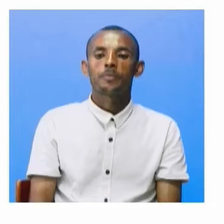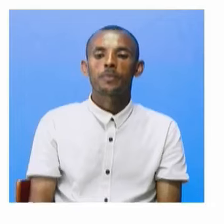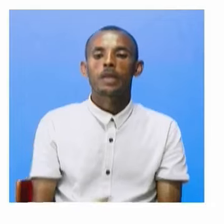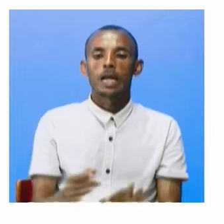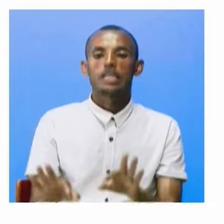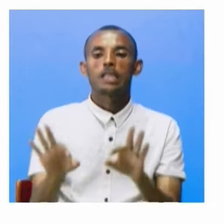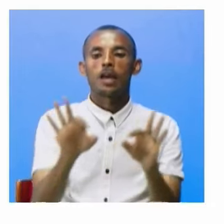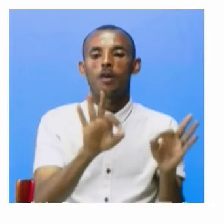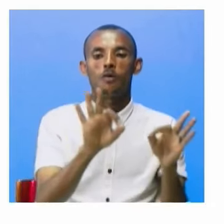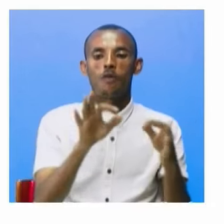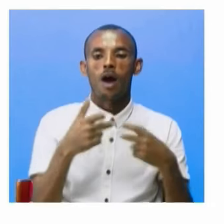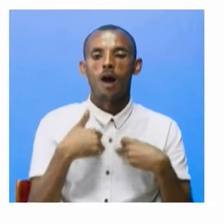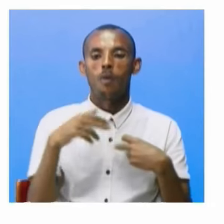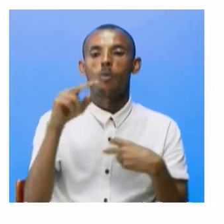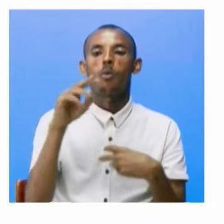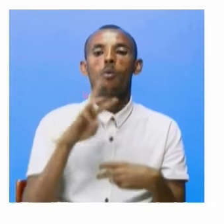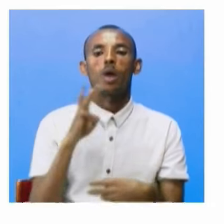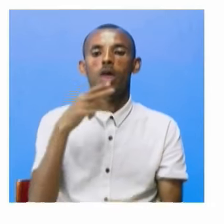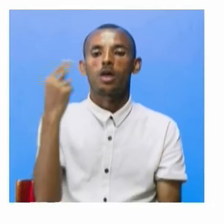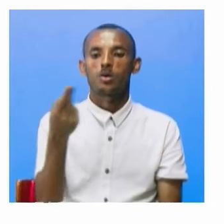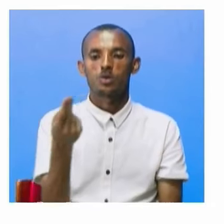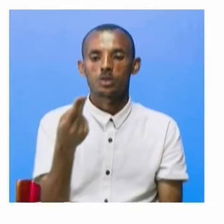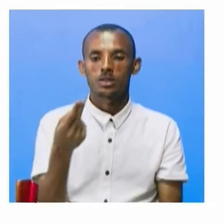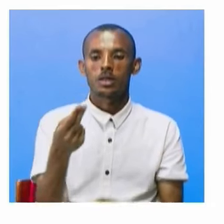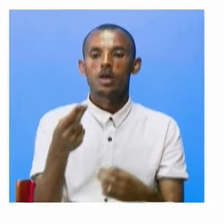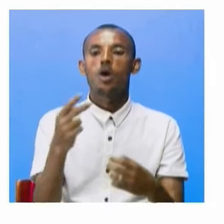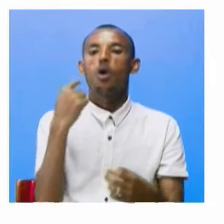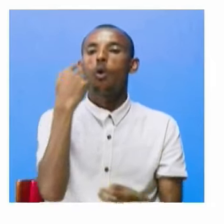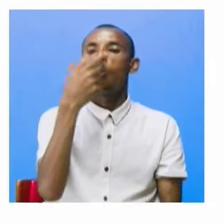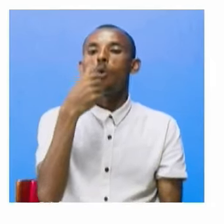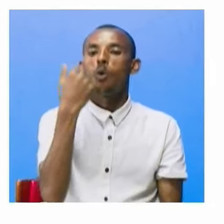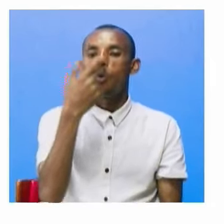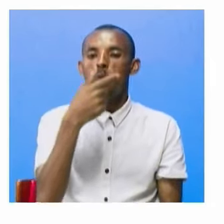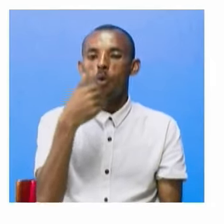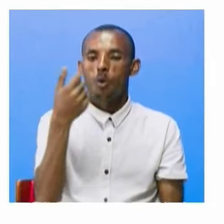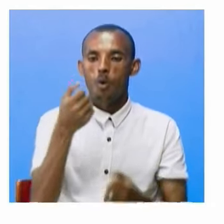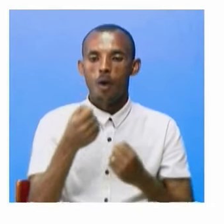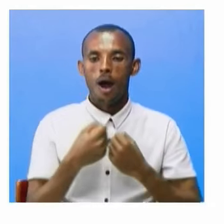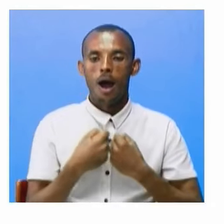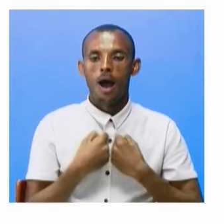instead of have, we use has. Who has